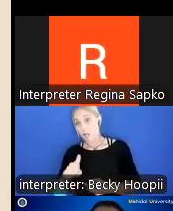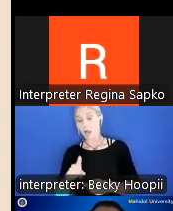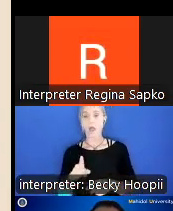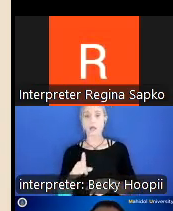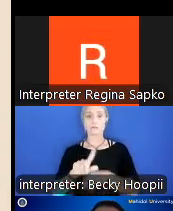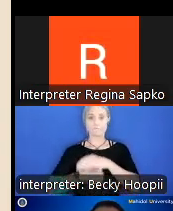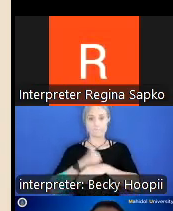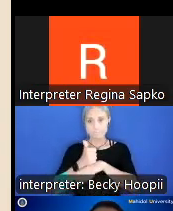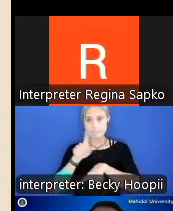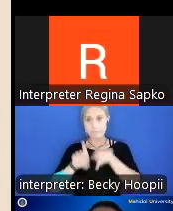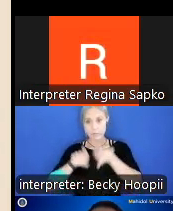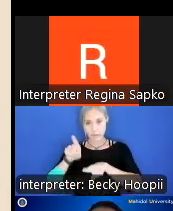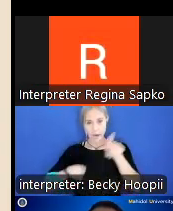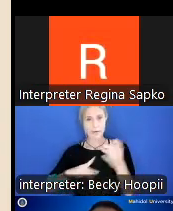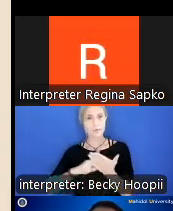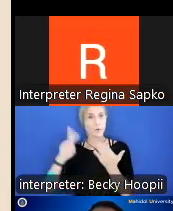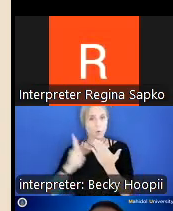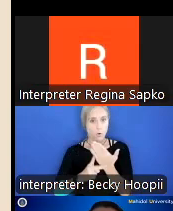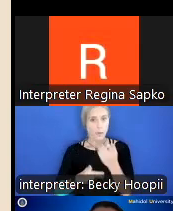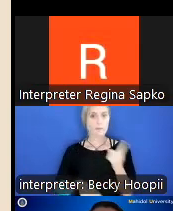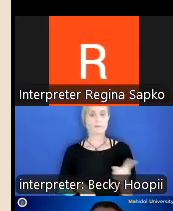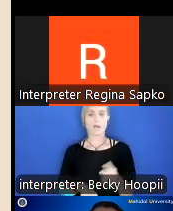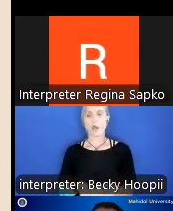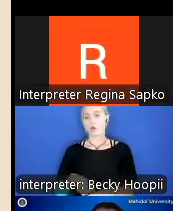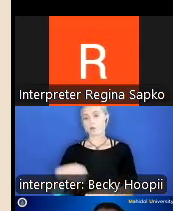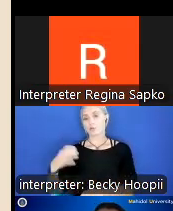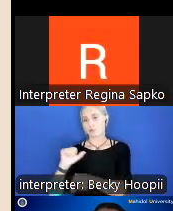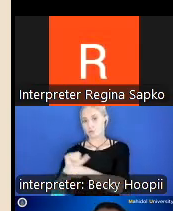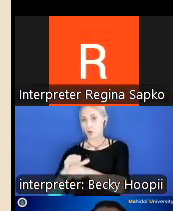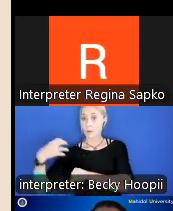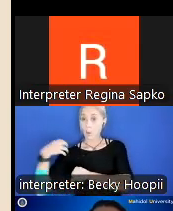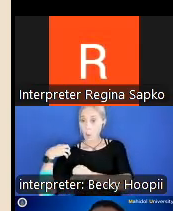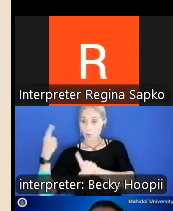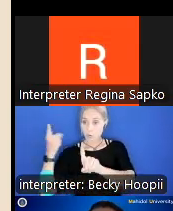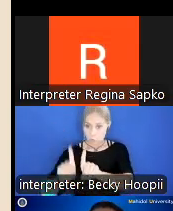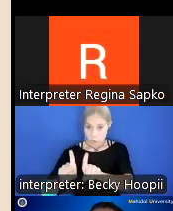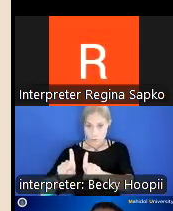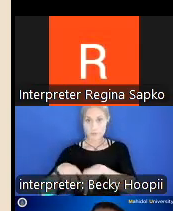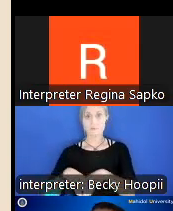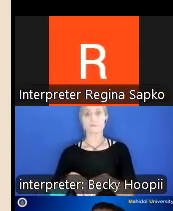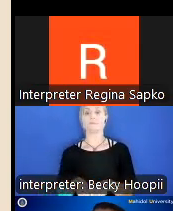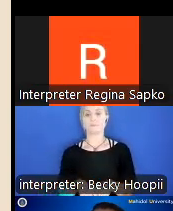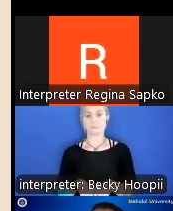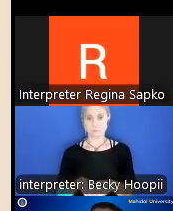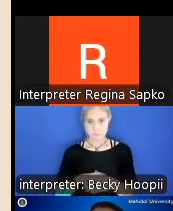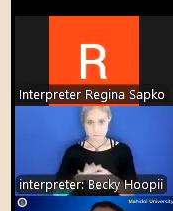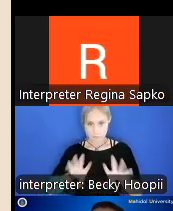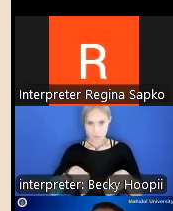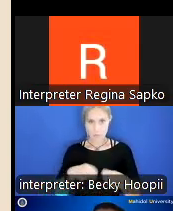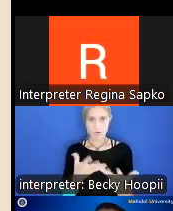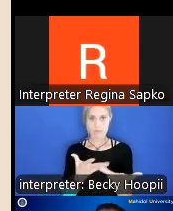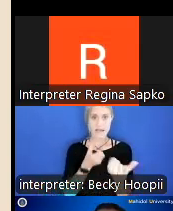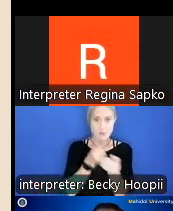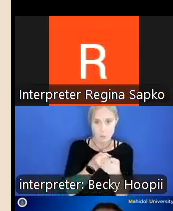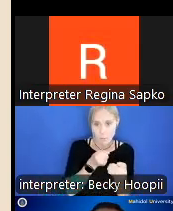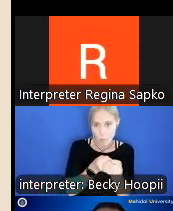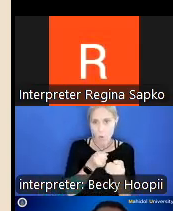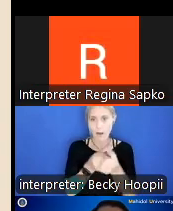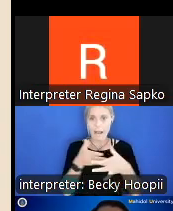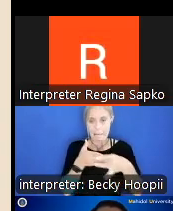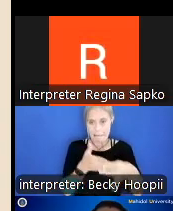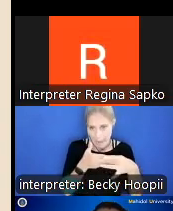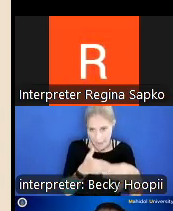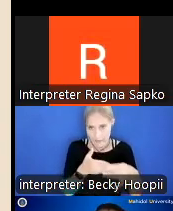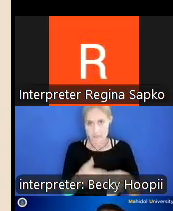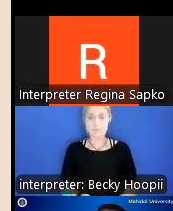program. For example, job coaching program that offer like direct support and work guidance for both employee and person